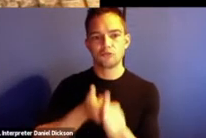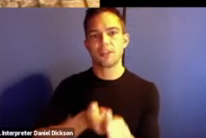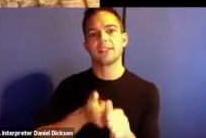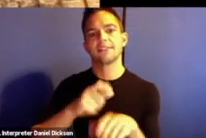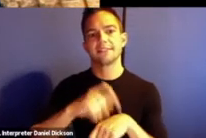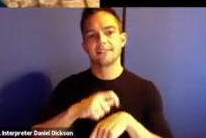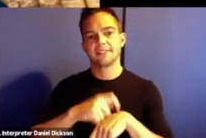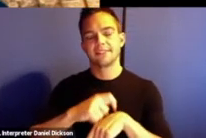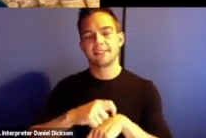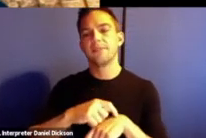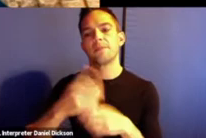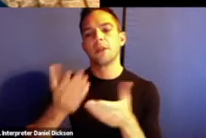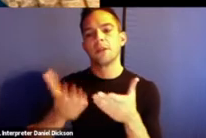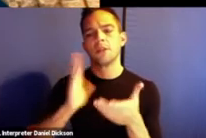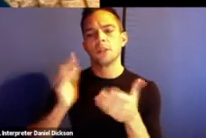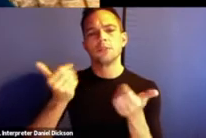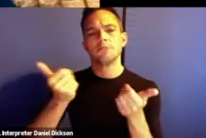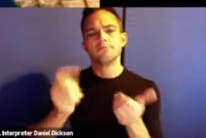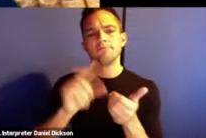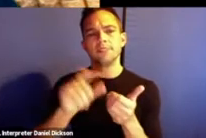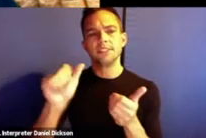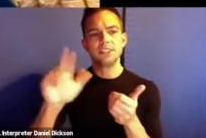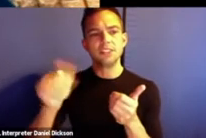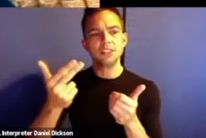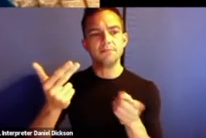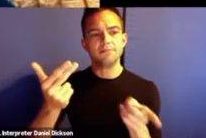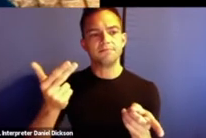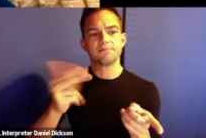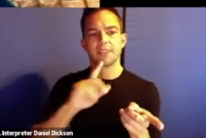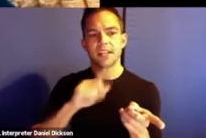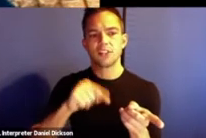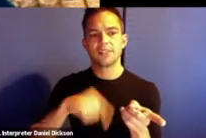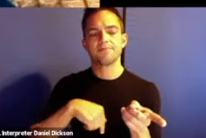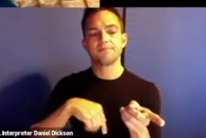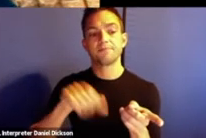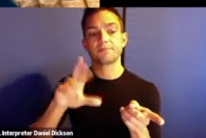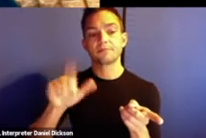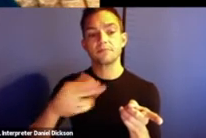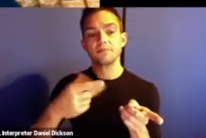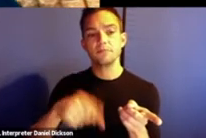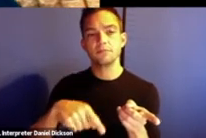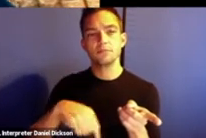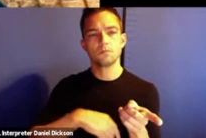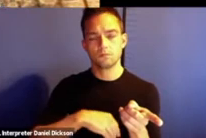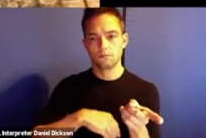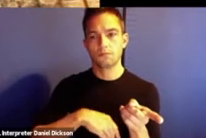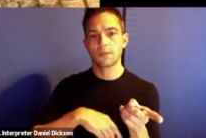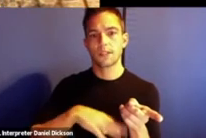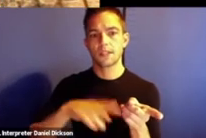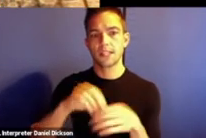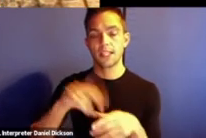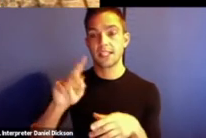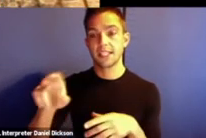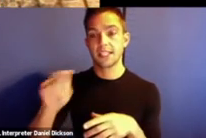think I'm probably going to ask Sarah to answer this question. So Sarah, in the